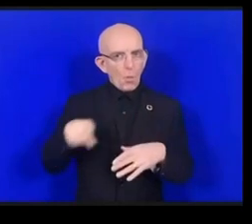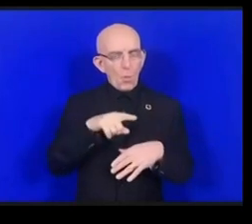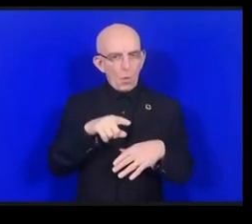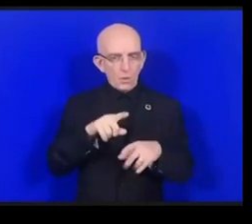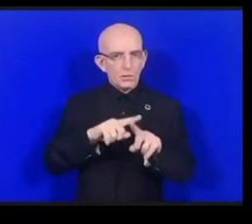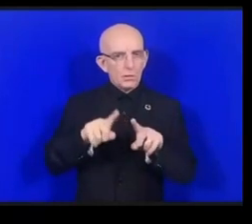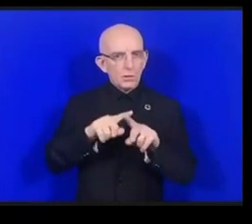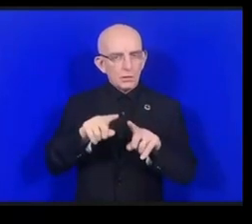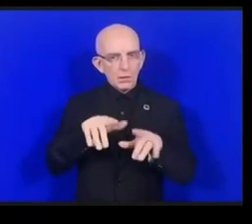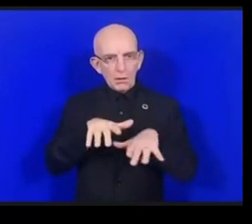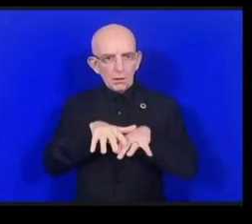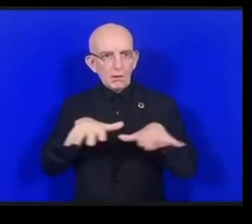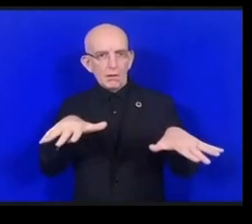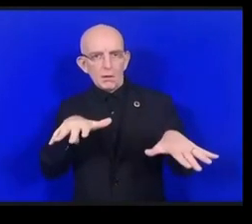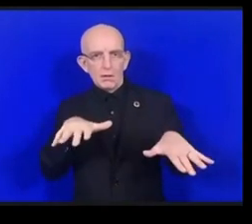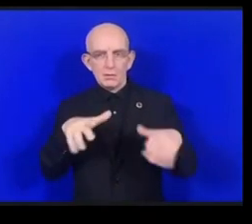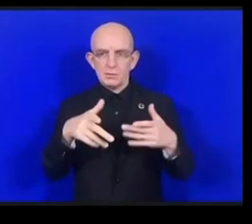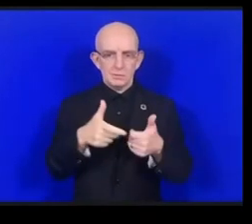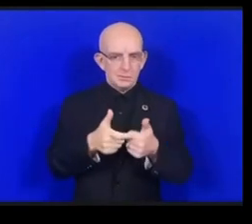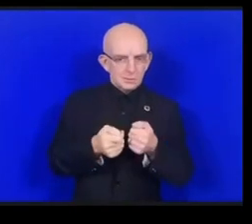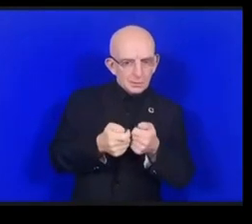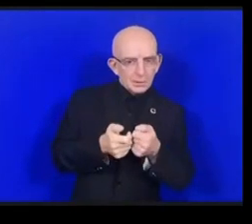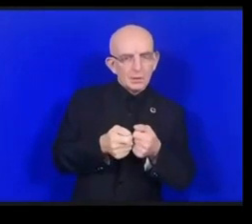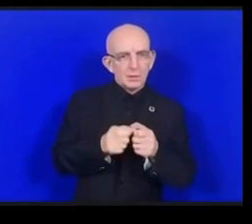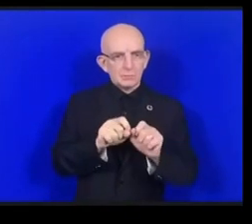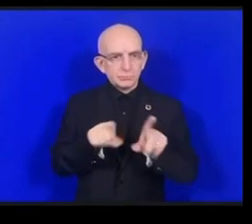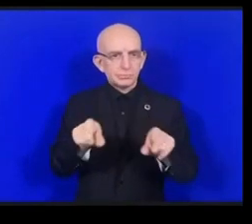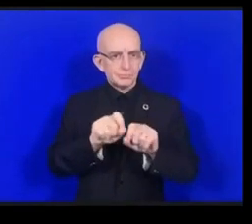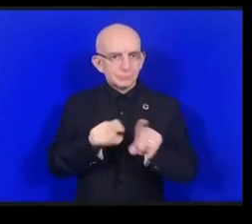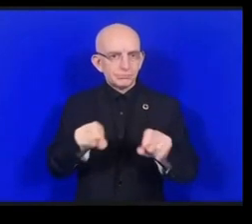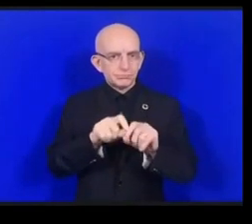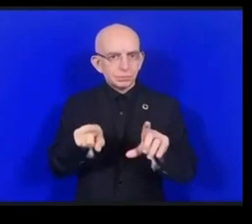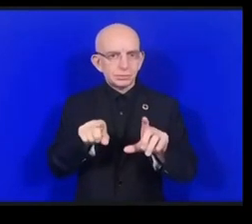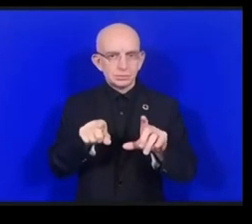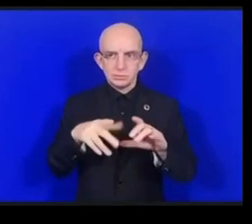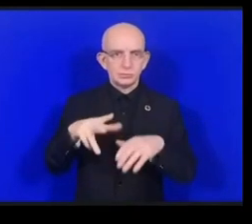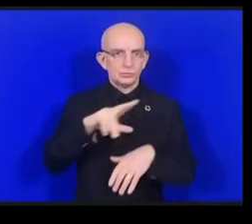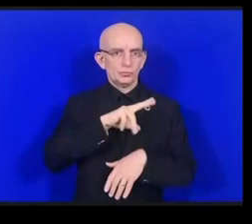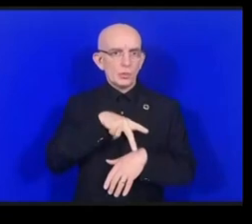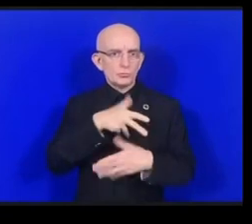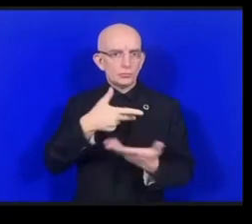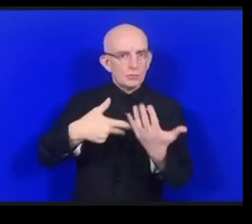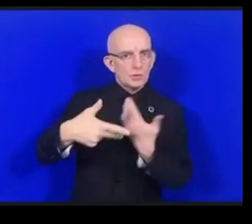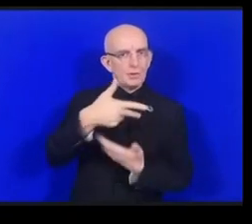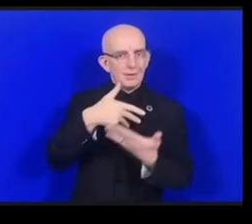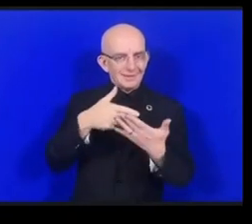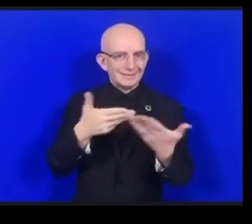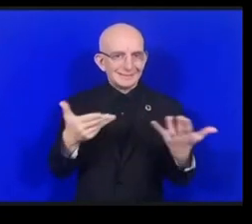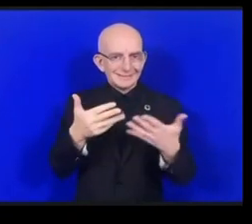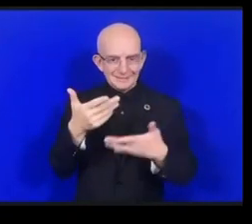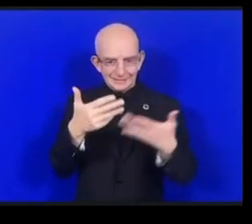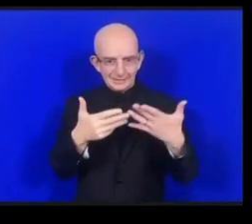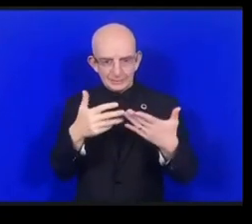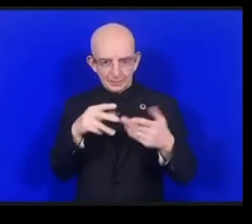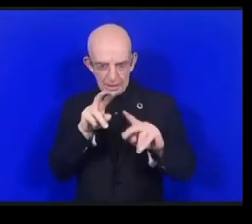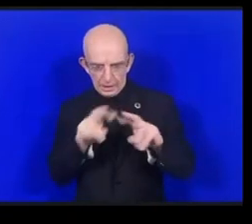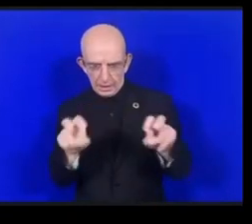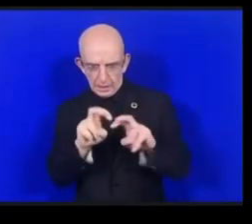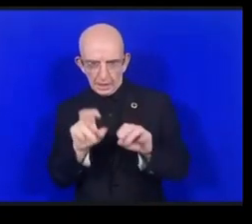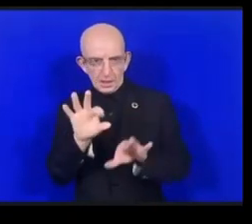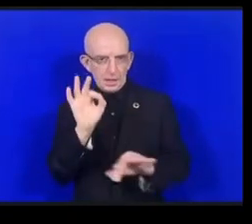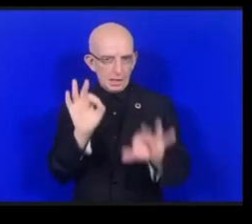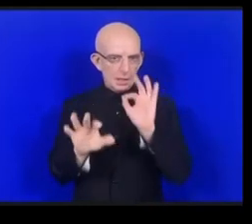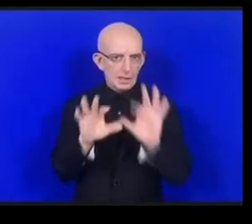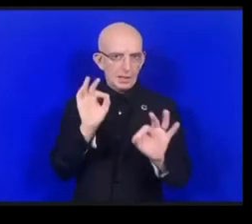data or something like that um so um we have been as a ycg we